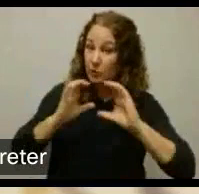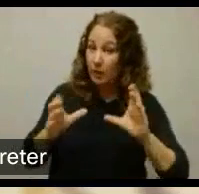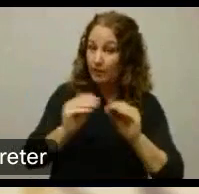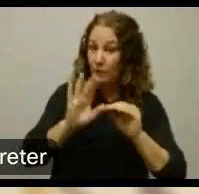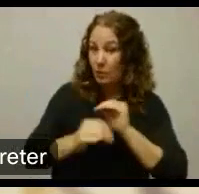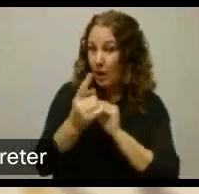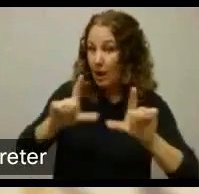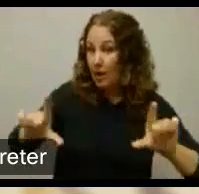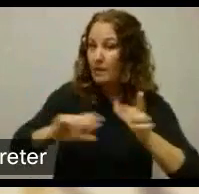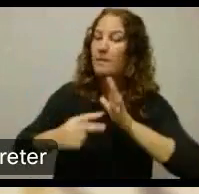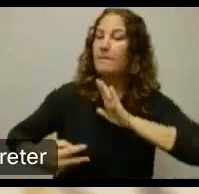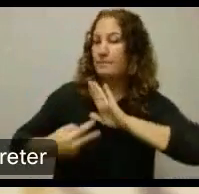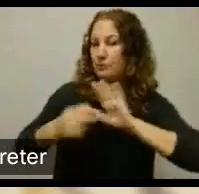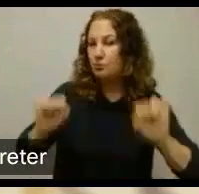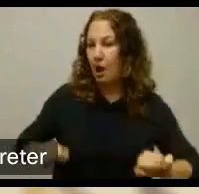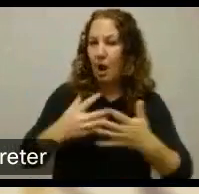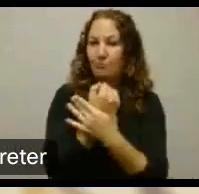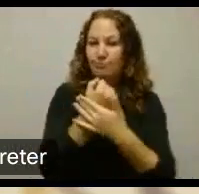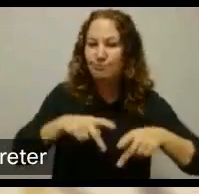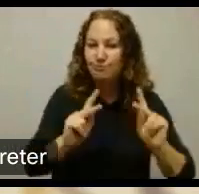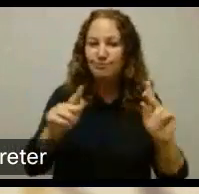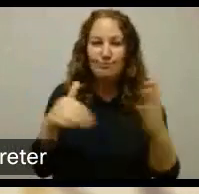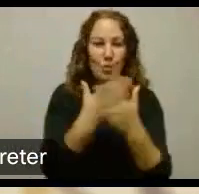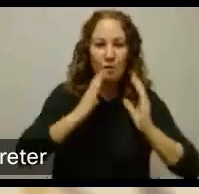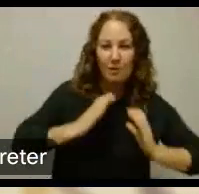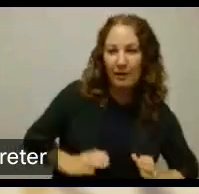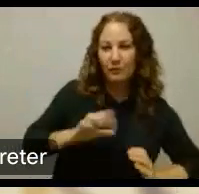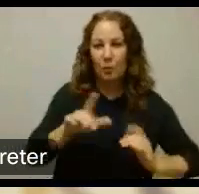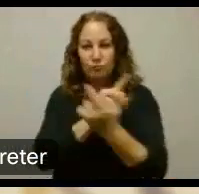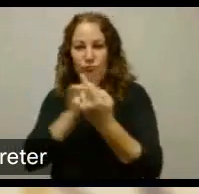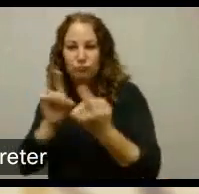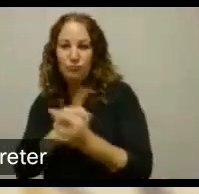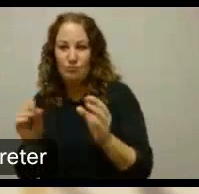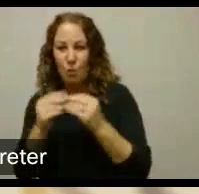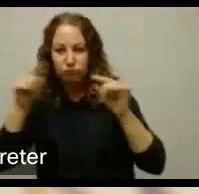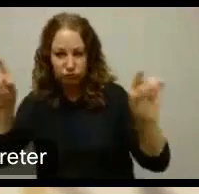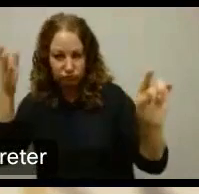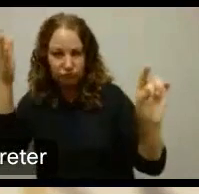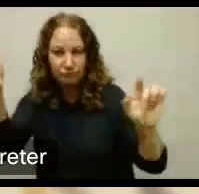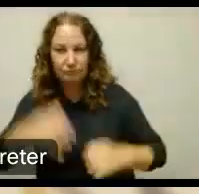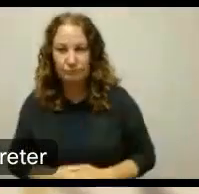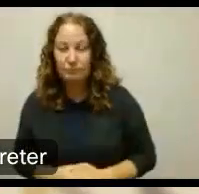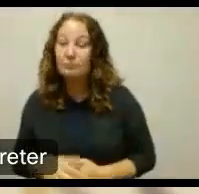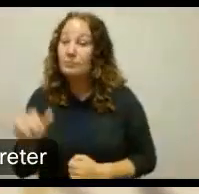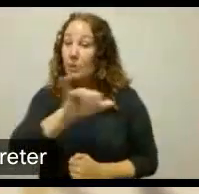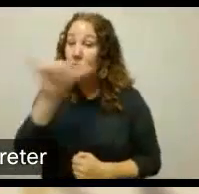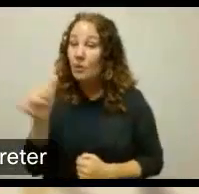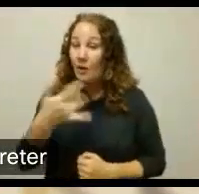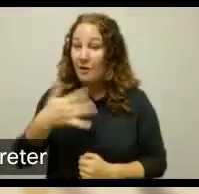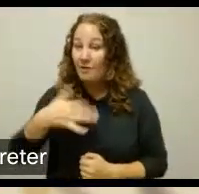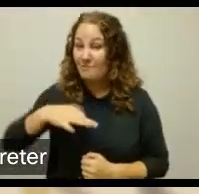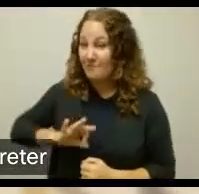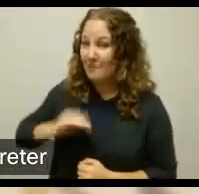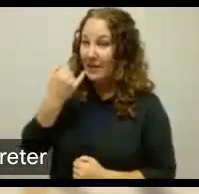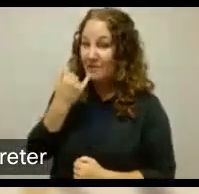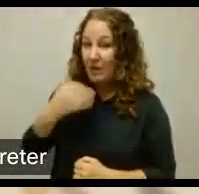language may give you the opportunity to obtain new clients or network more effectively. It may even give you an advantage when